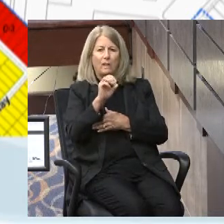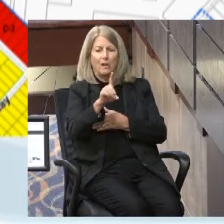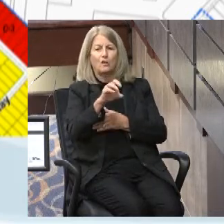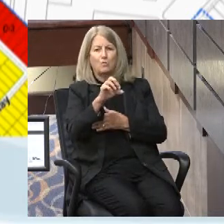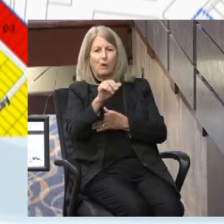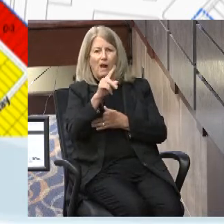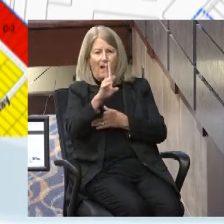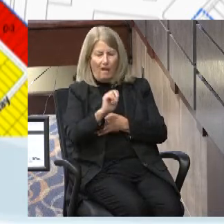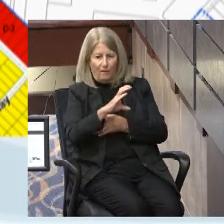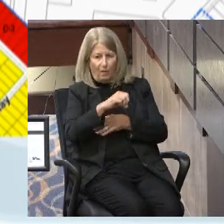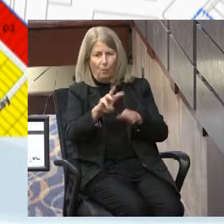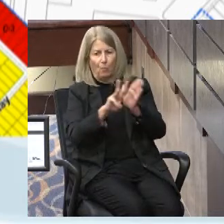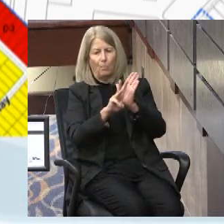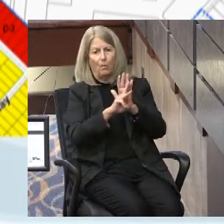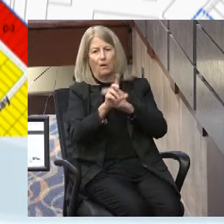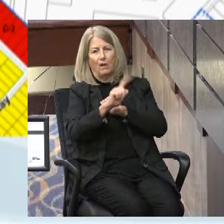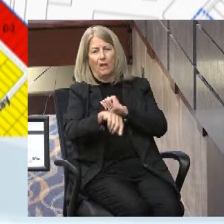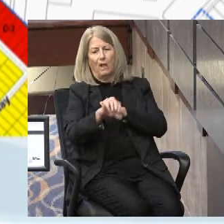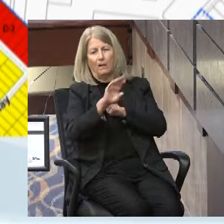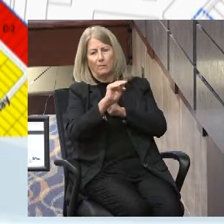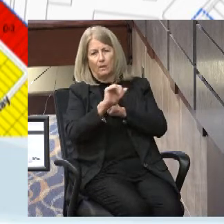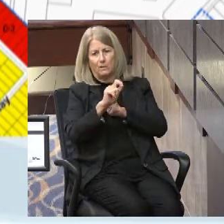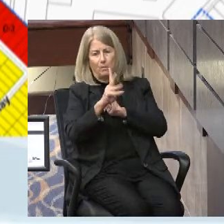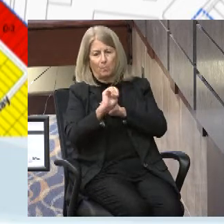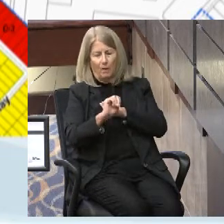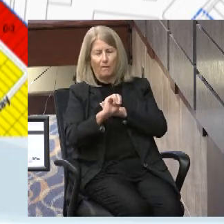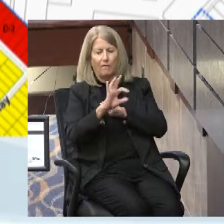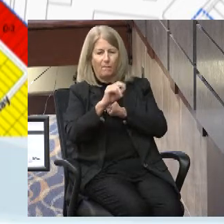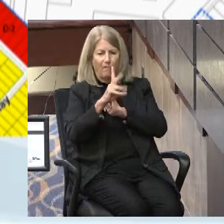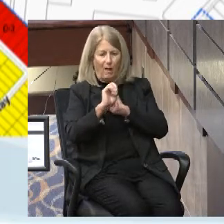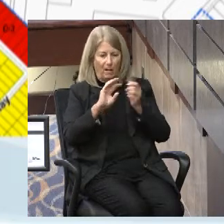Texas, municipality, and clerk's file number